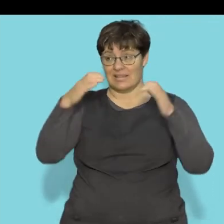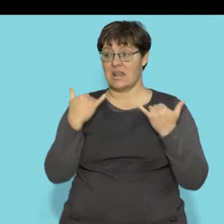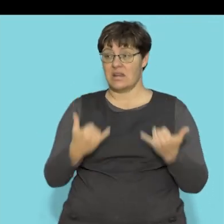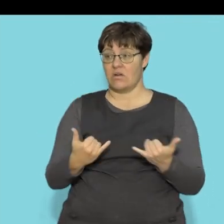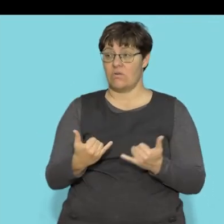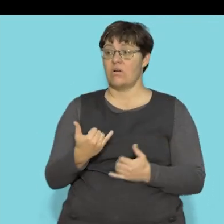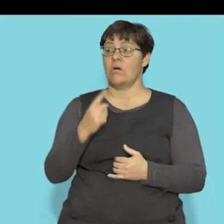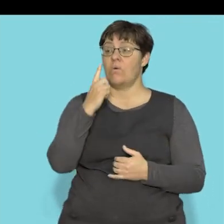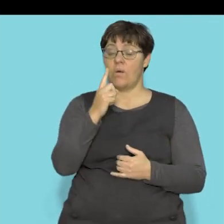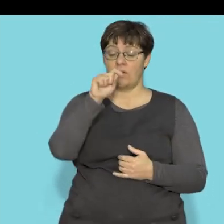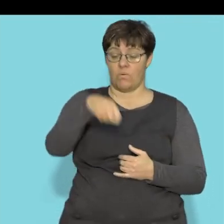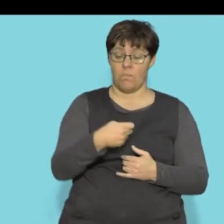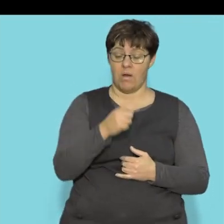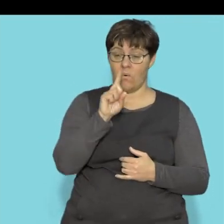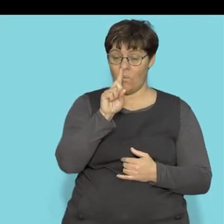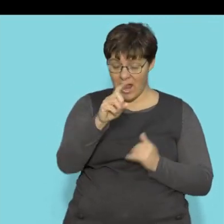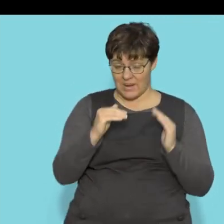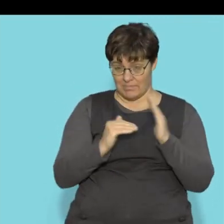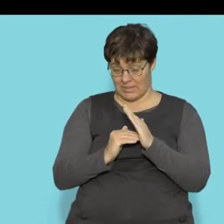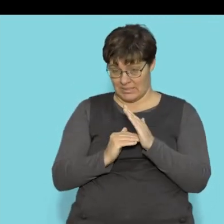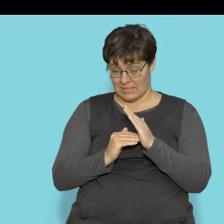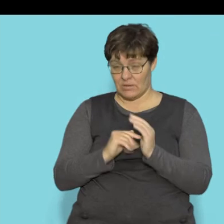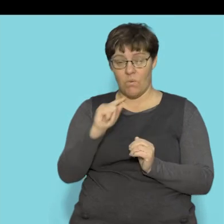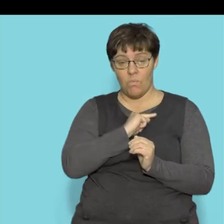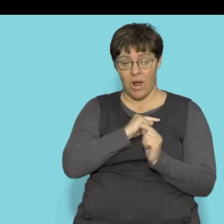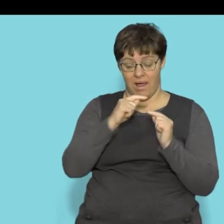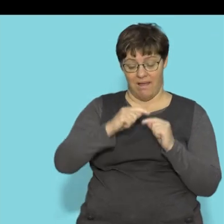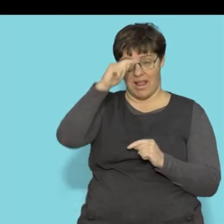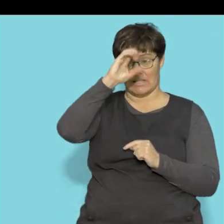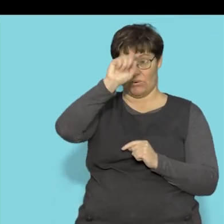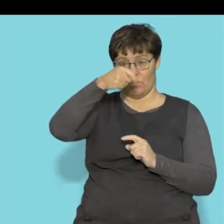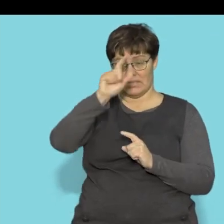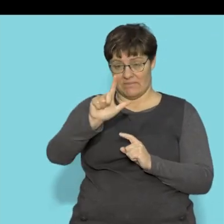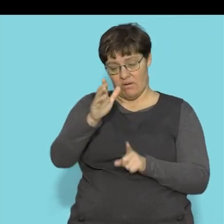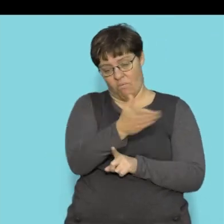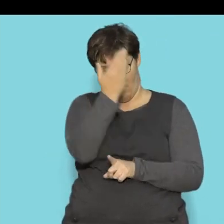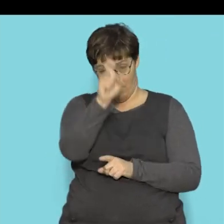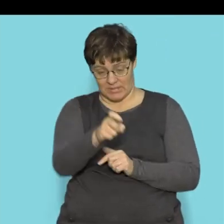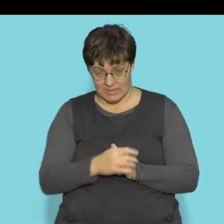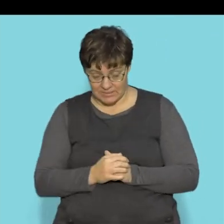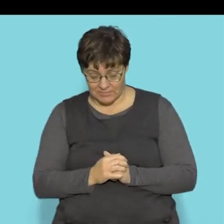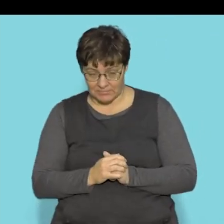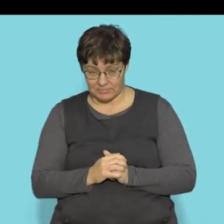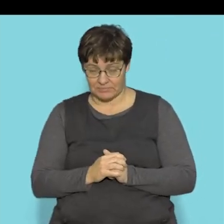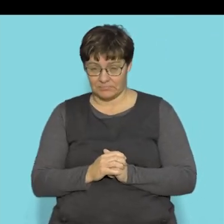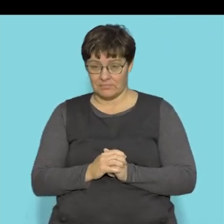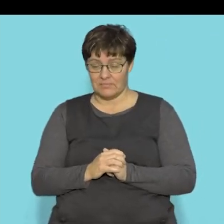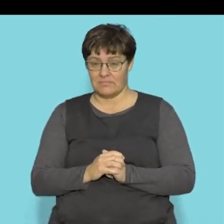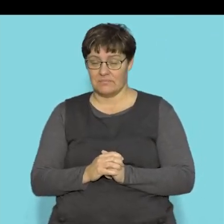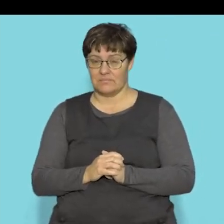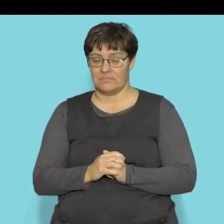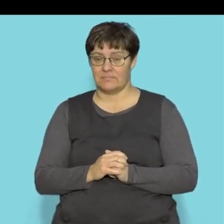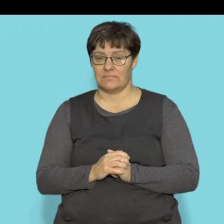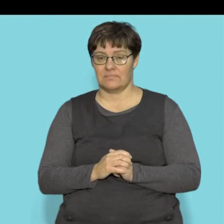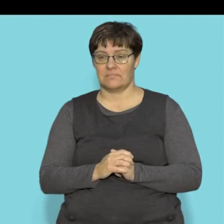cylinder is now 1,1 meters because I know that the height